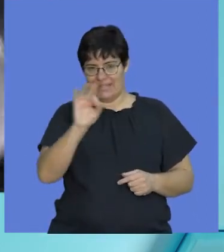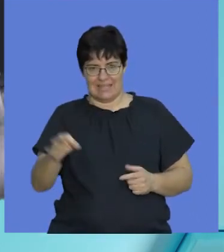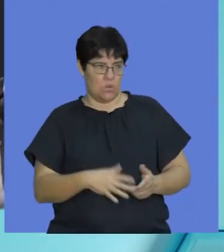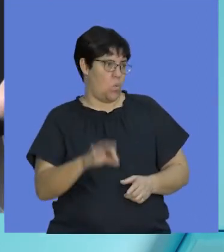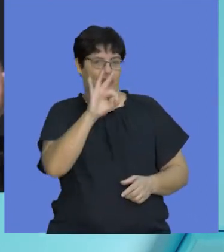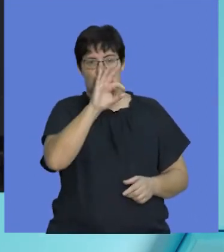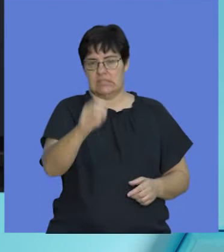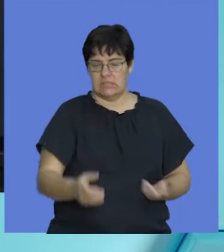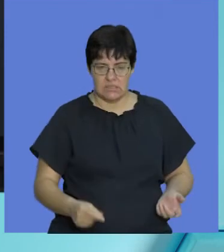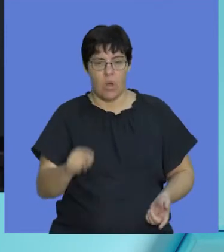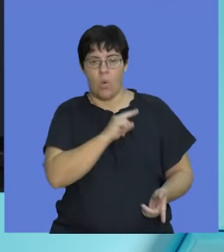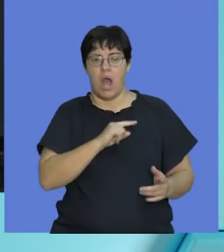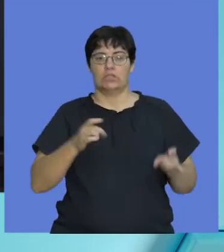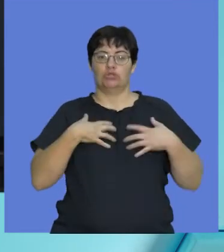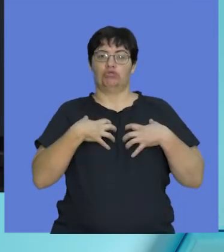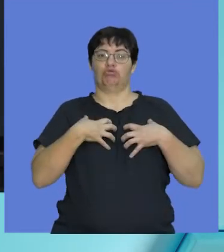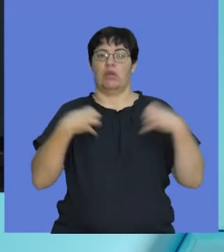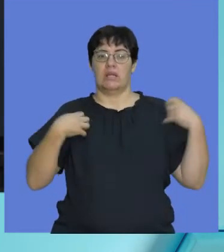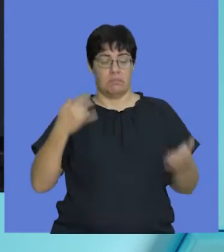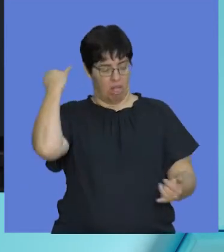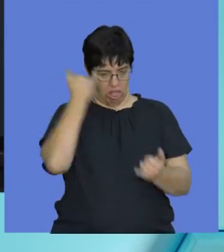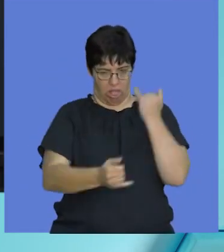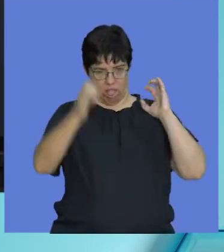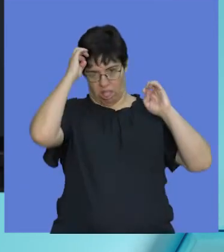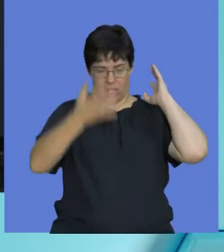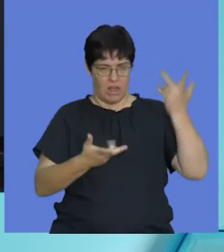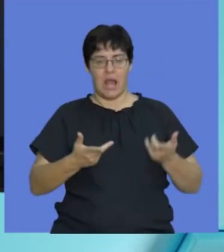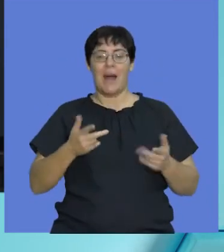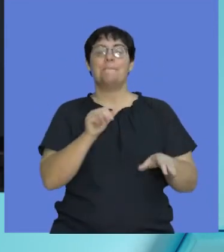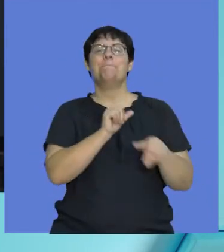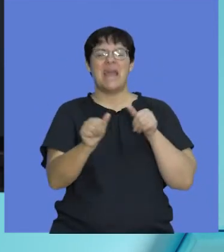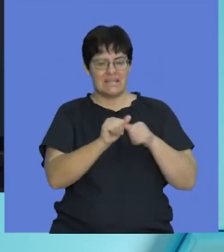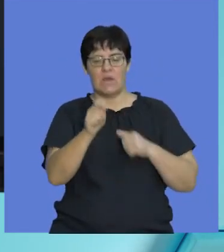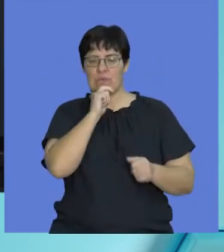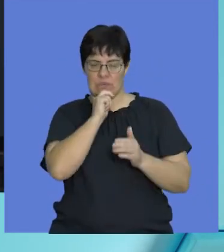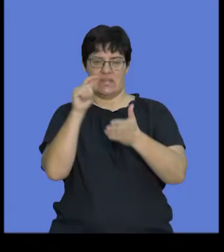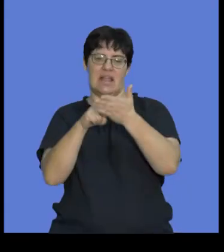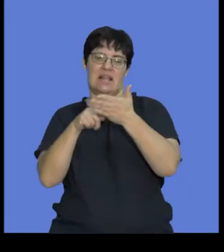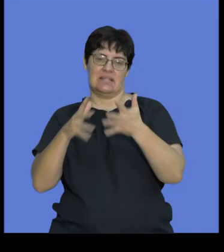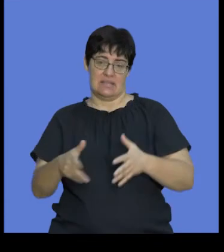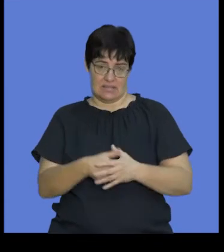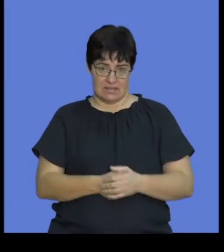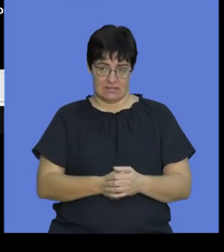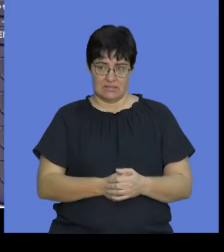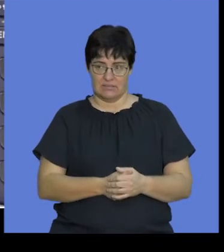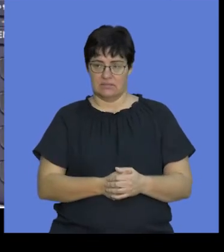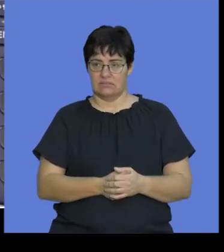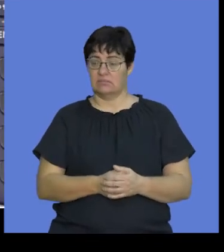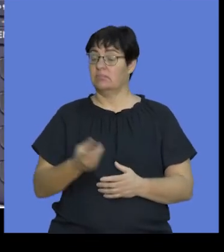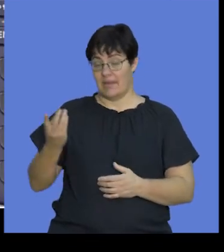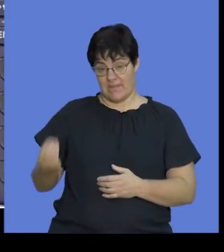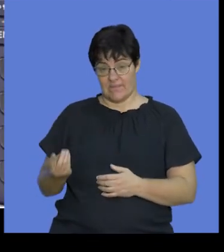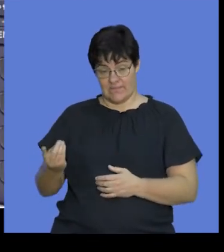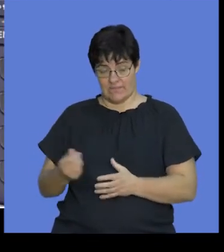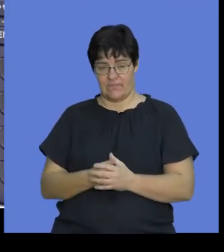30 because you're stressed when you do it in your head. So you know what? Use your calculator. So I have